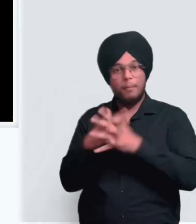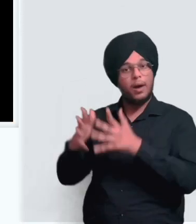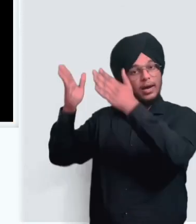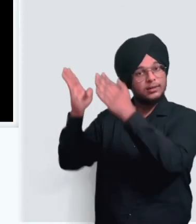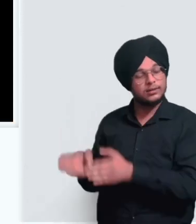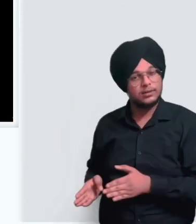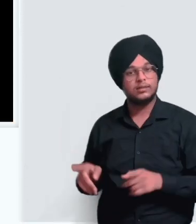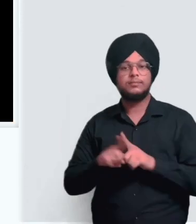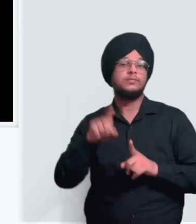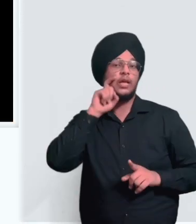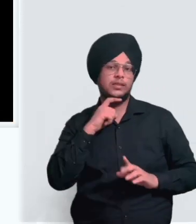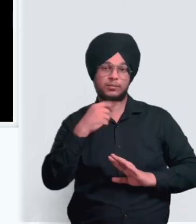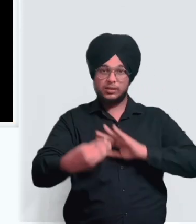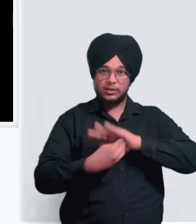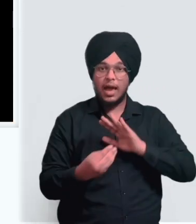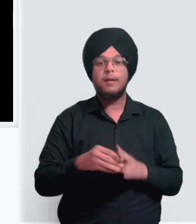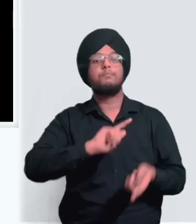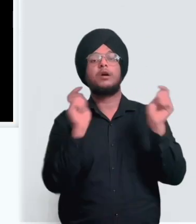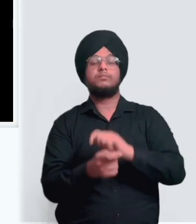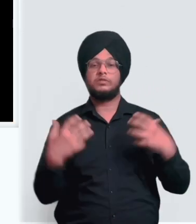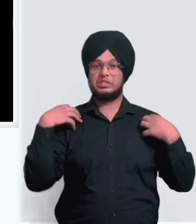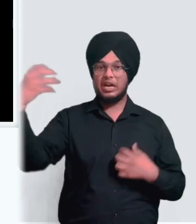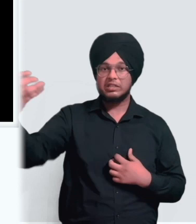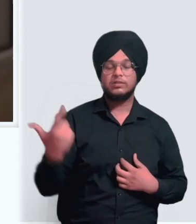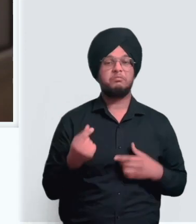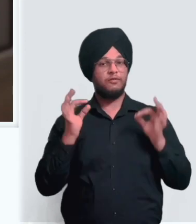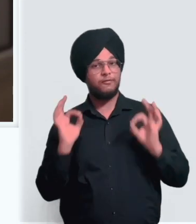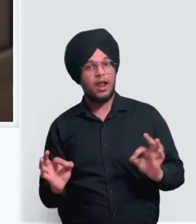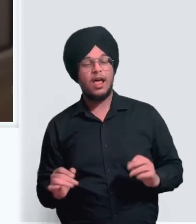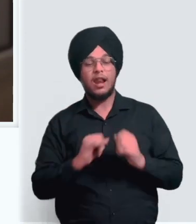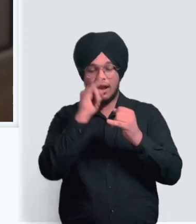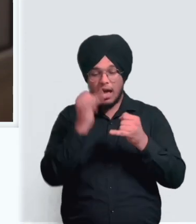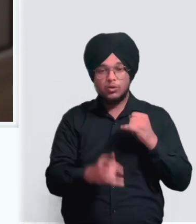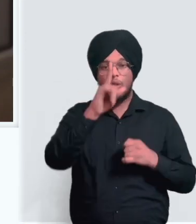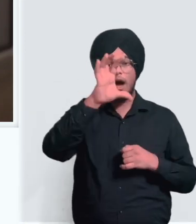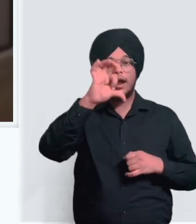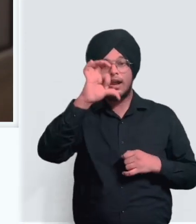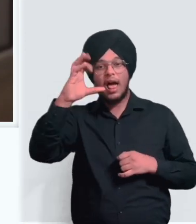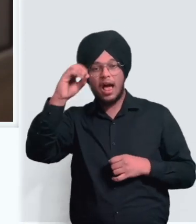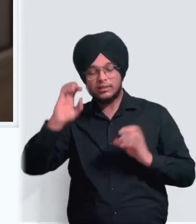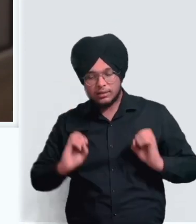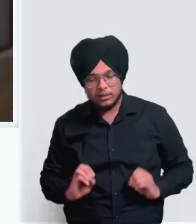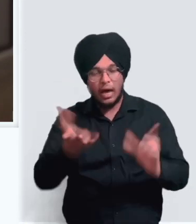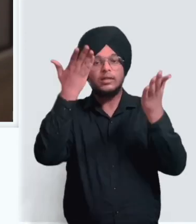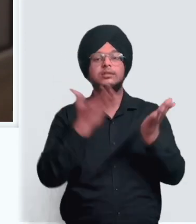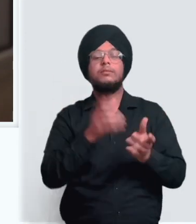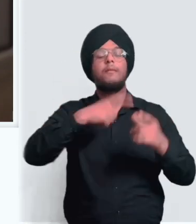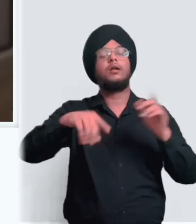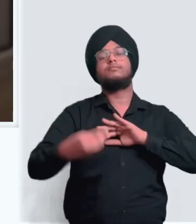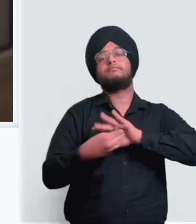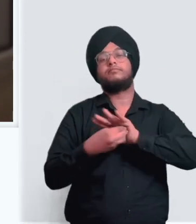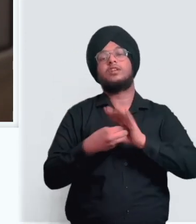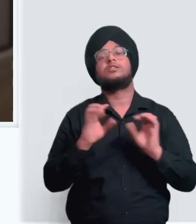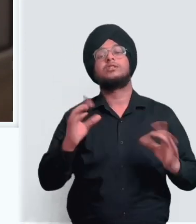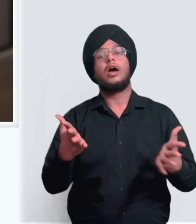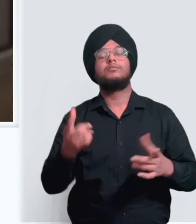19th century, backstage had become a well-known site of prostitution. British colonization deeply affected the women labeled Nautch Girls,